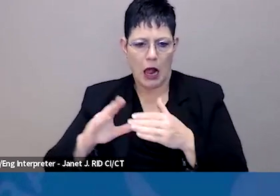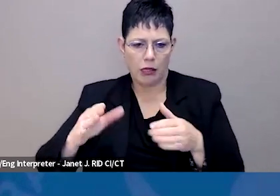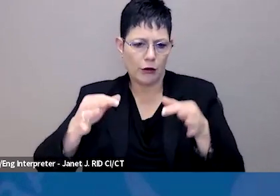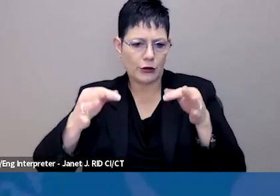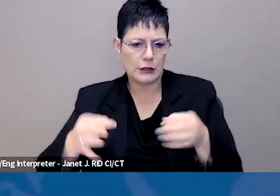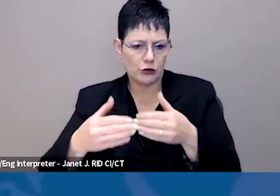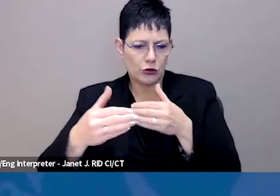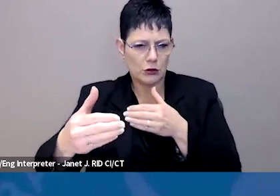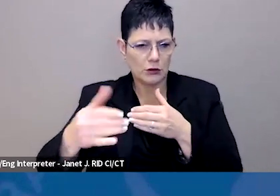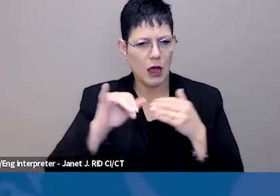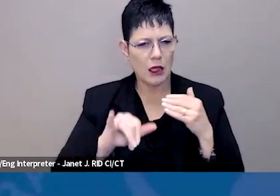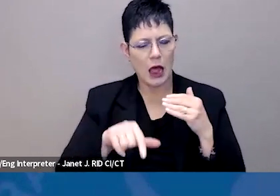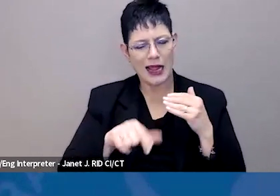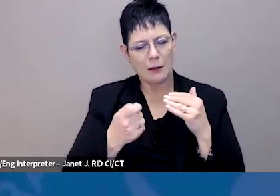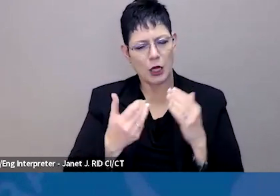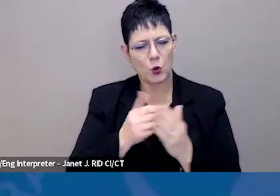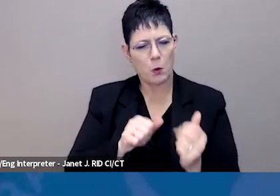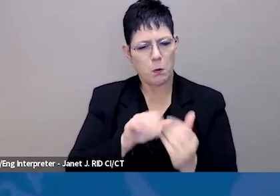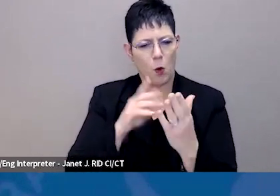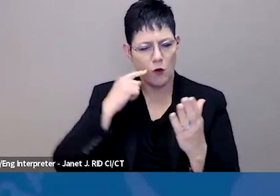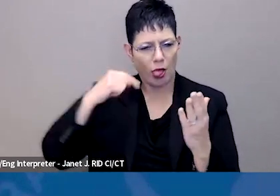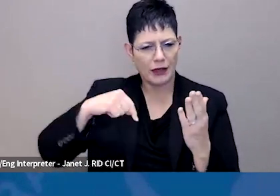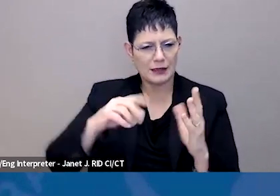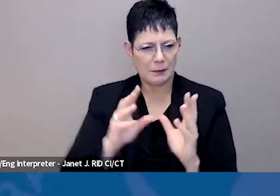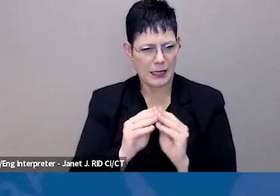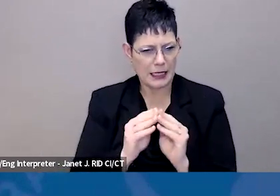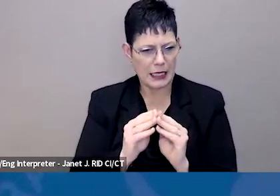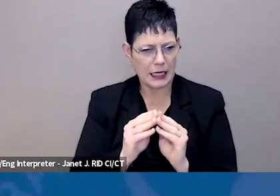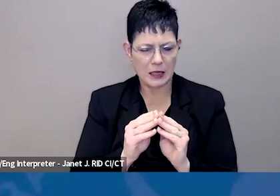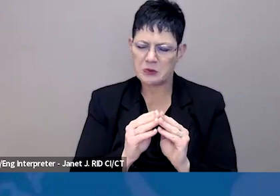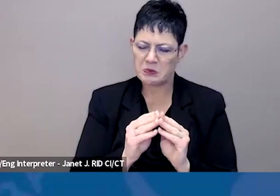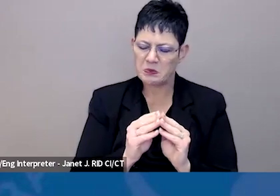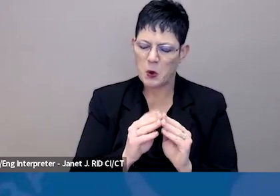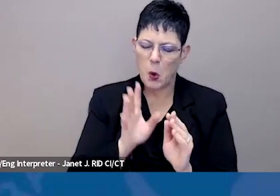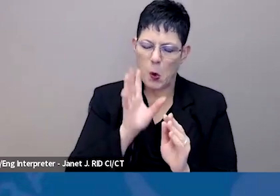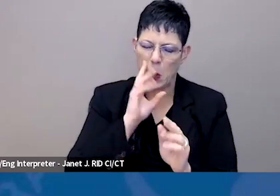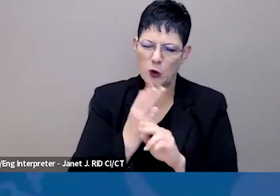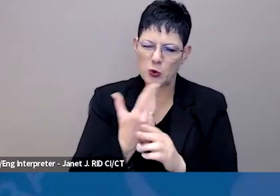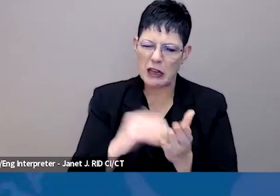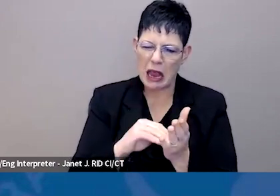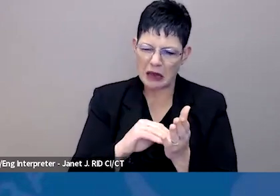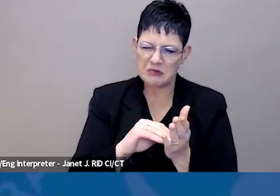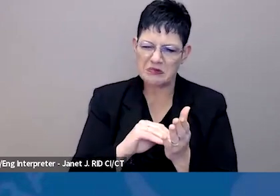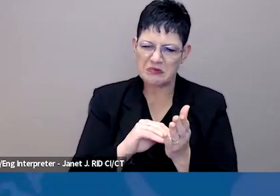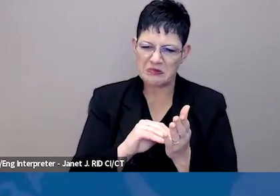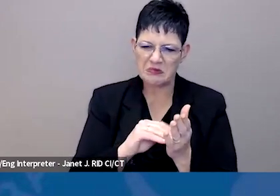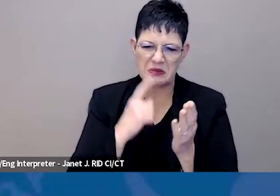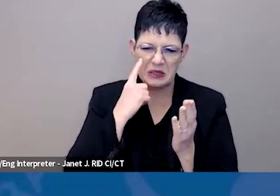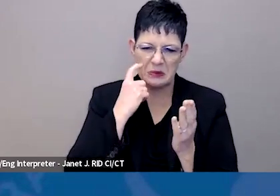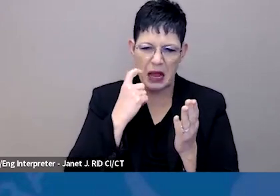It's kind of a new approach for us with these meetings, but it's one I think we're going to be seeing a couple more times as